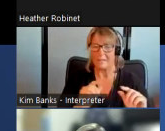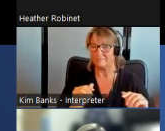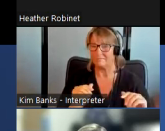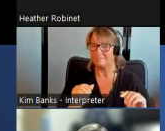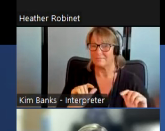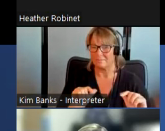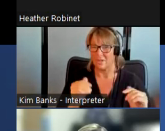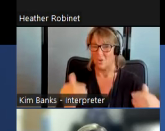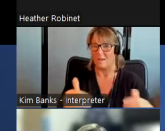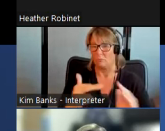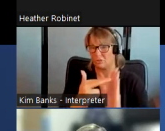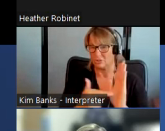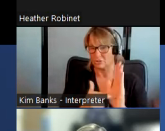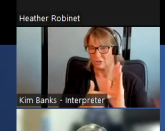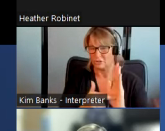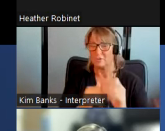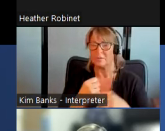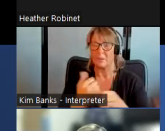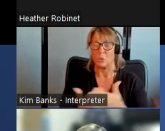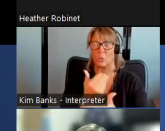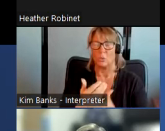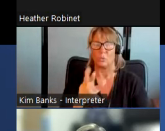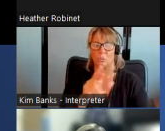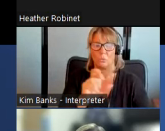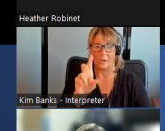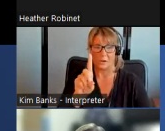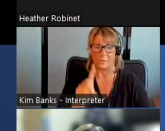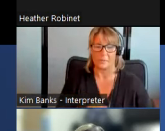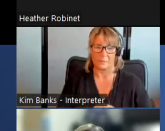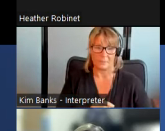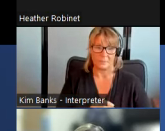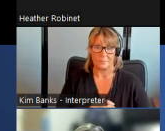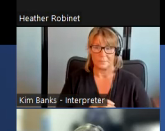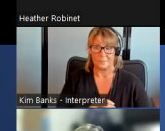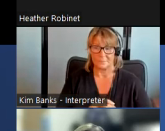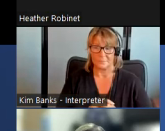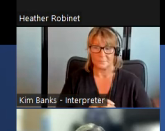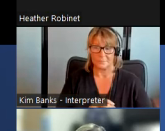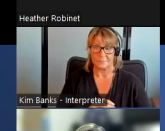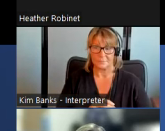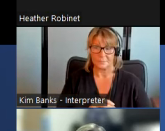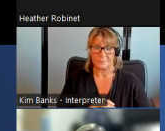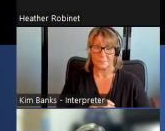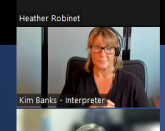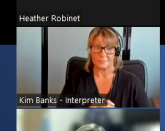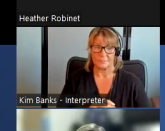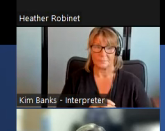and register the person to create a new record for them. So this